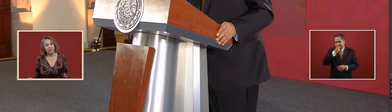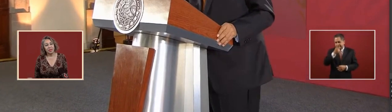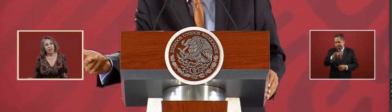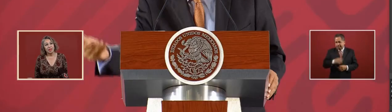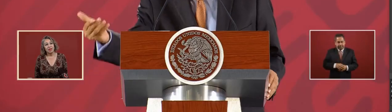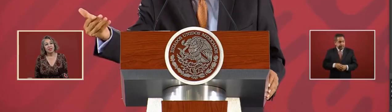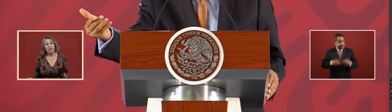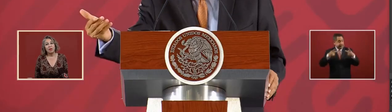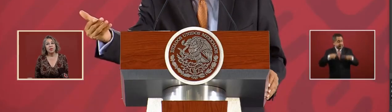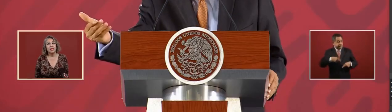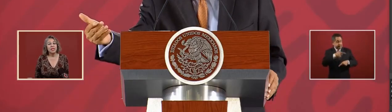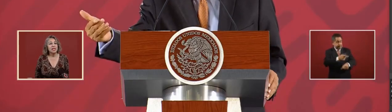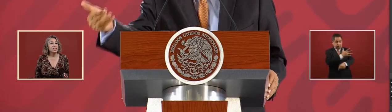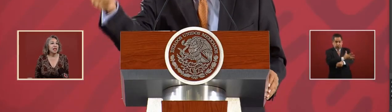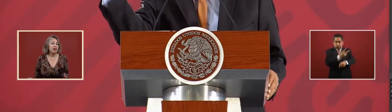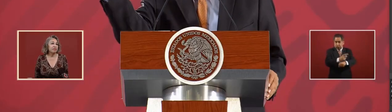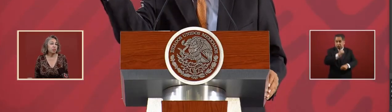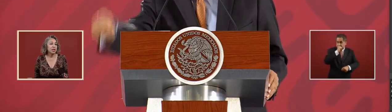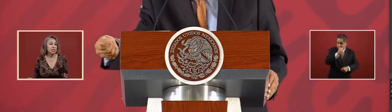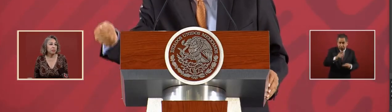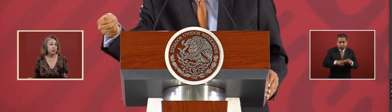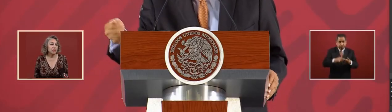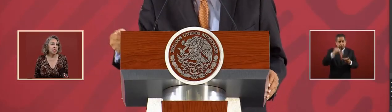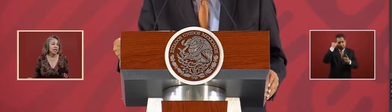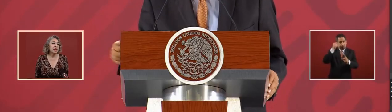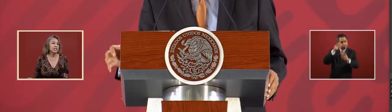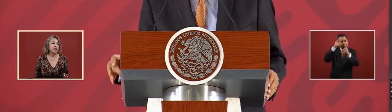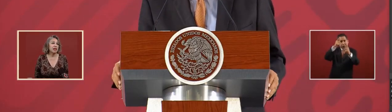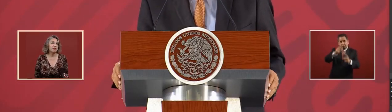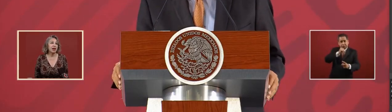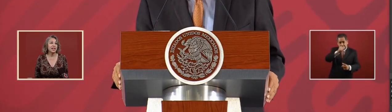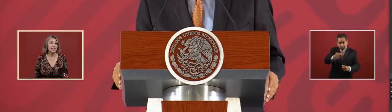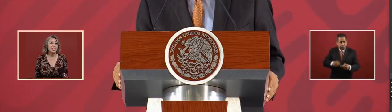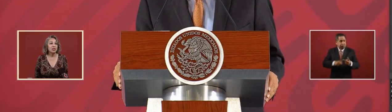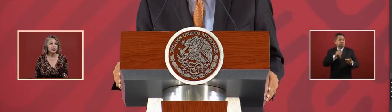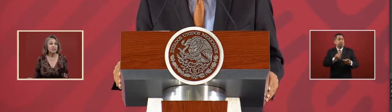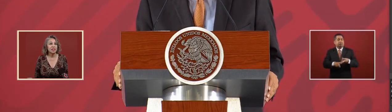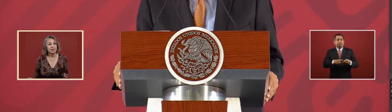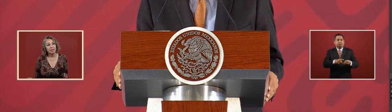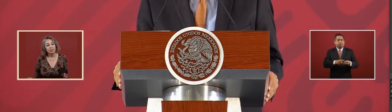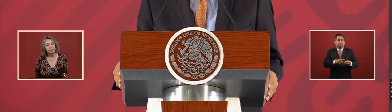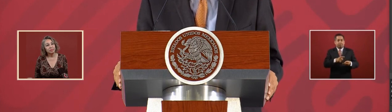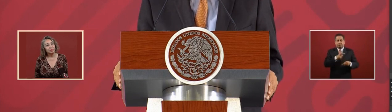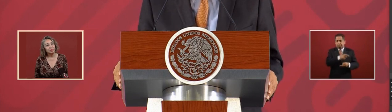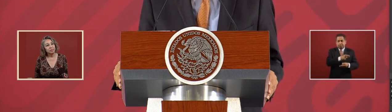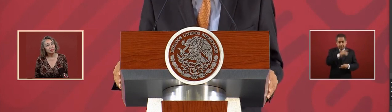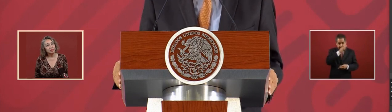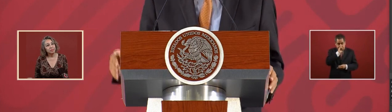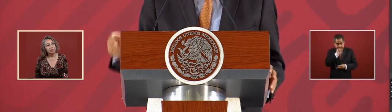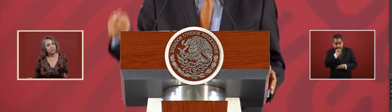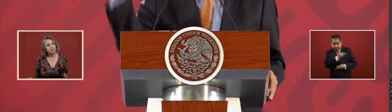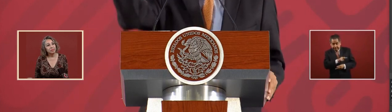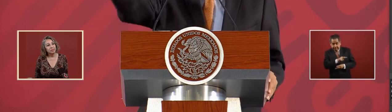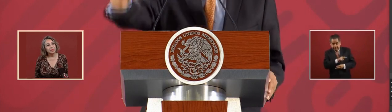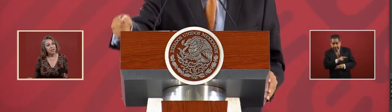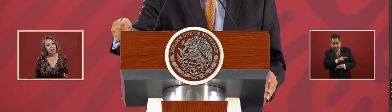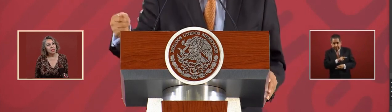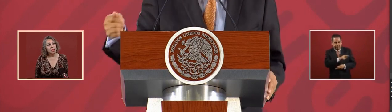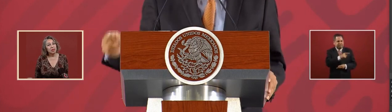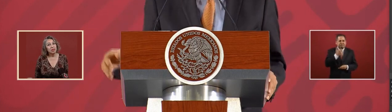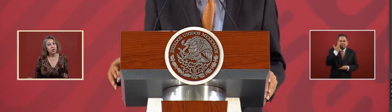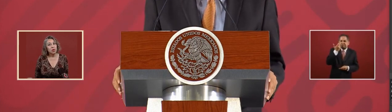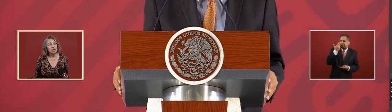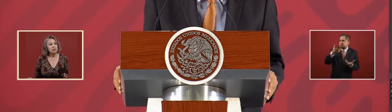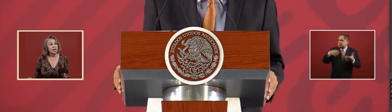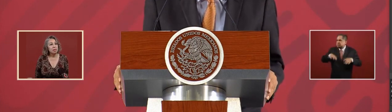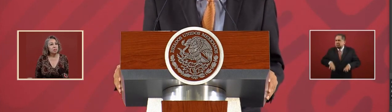tiene principios, that one that doesn't no have principles ideales. And he doesn't have ideals. El que es un